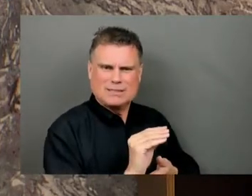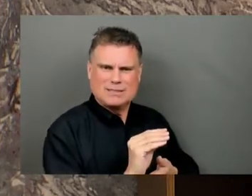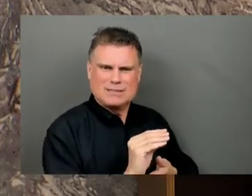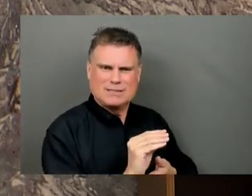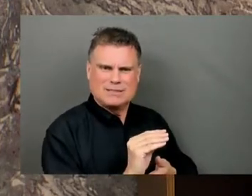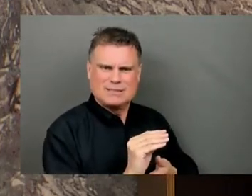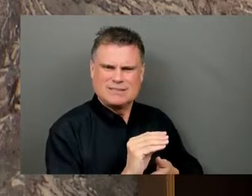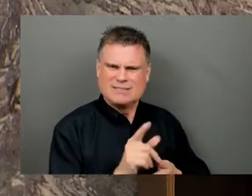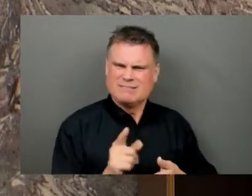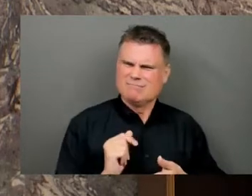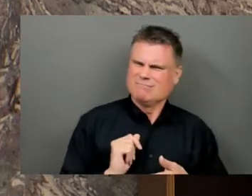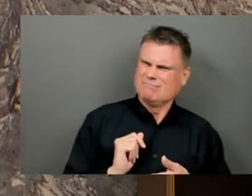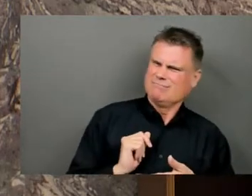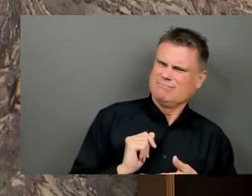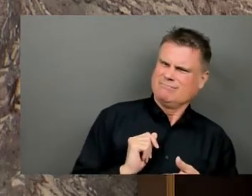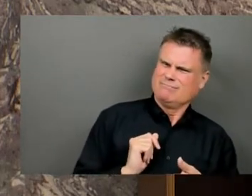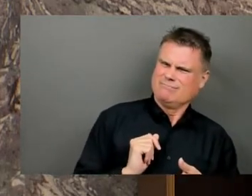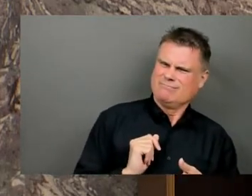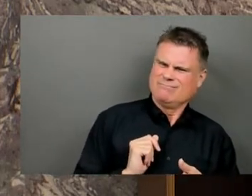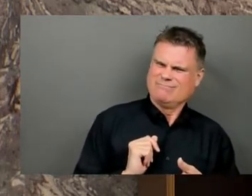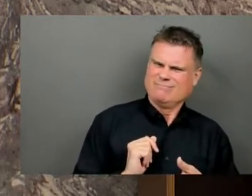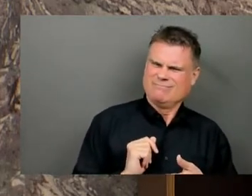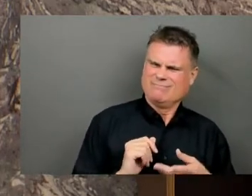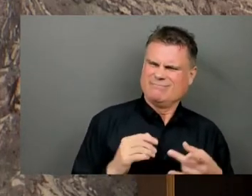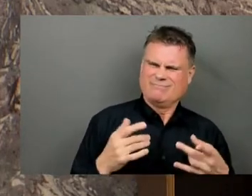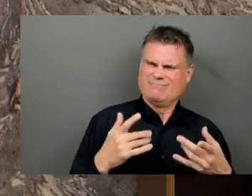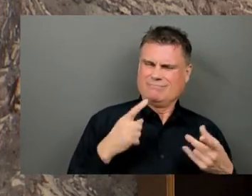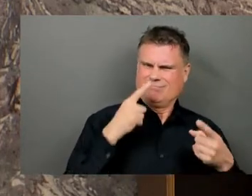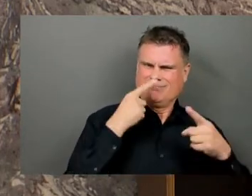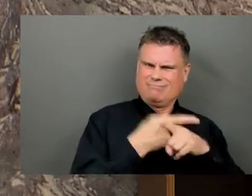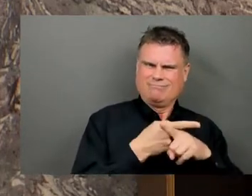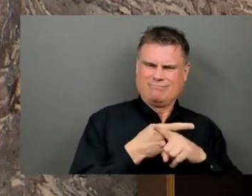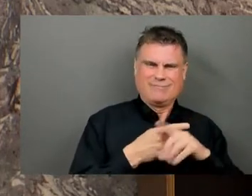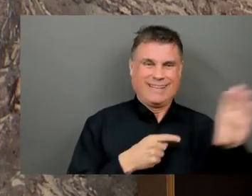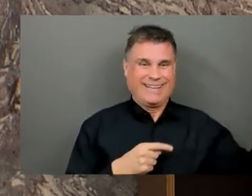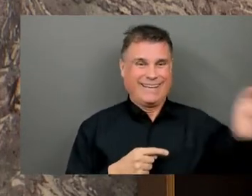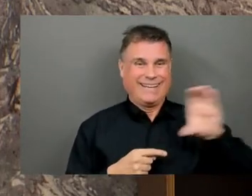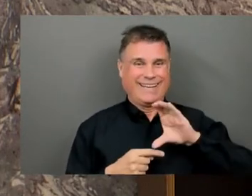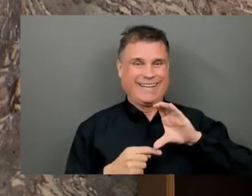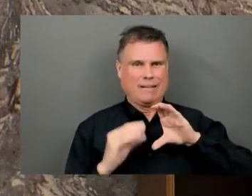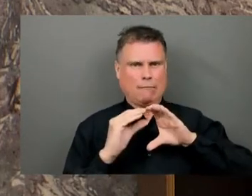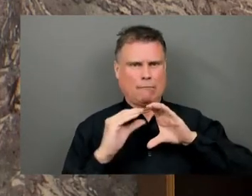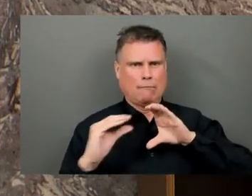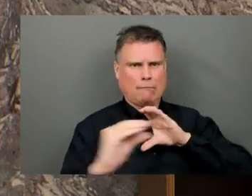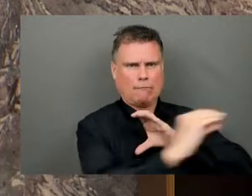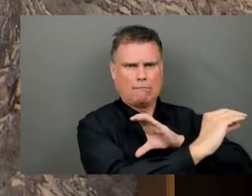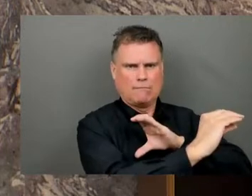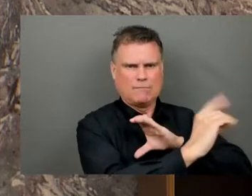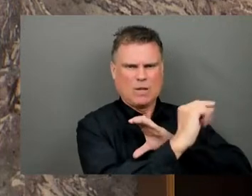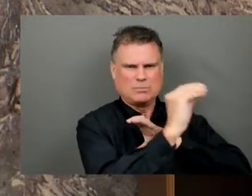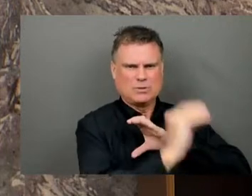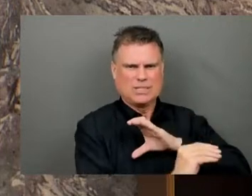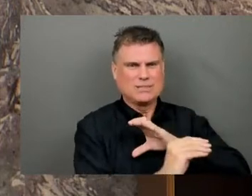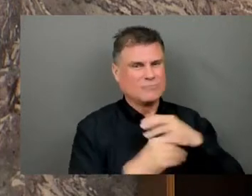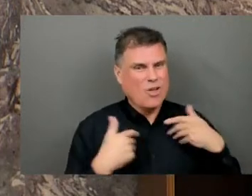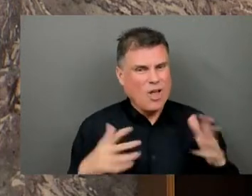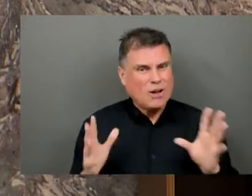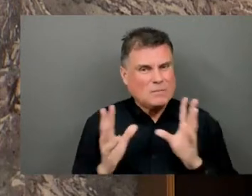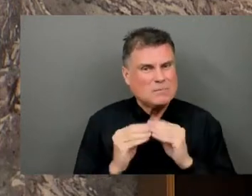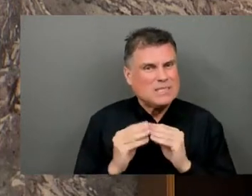of Energy and Mines staff. That is a fact. So this is not